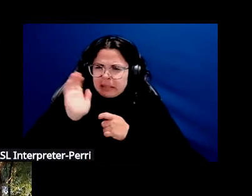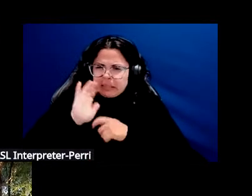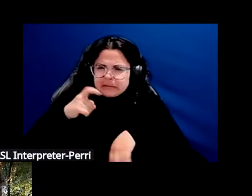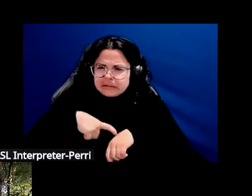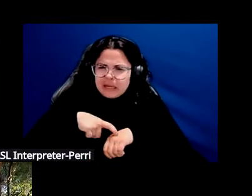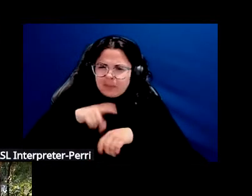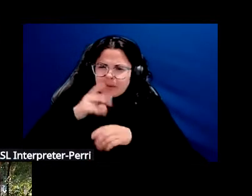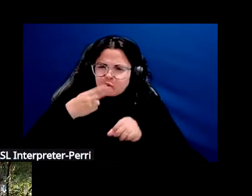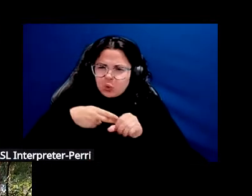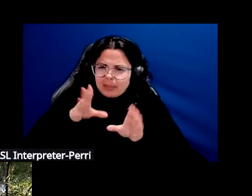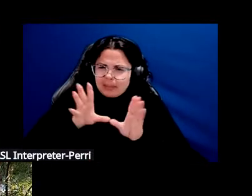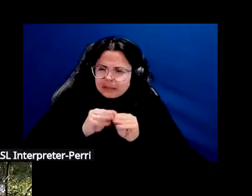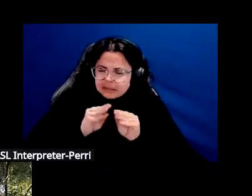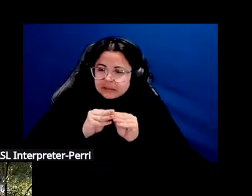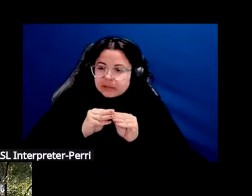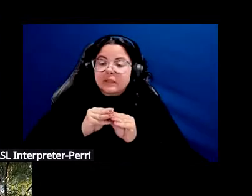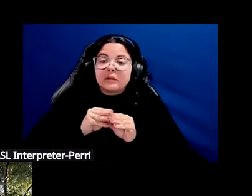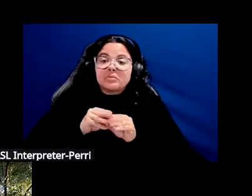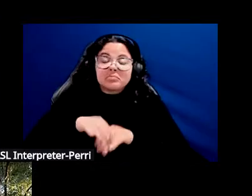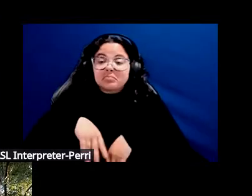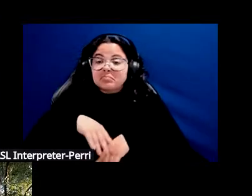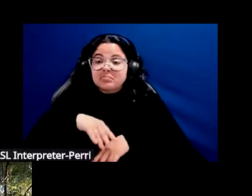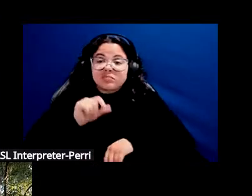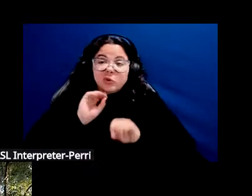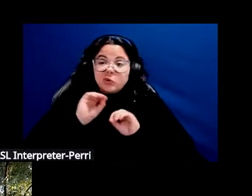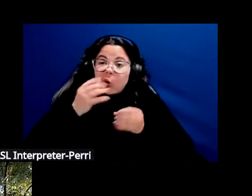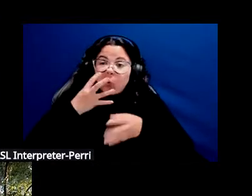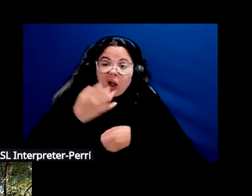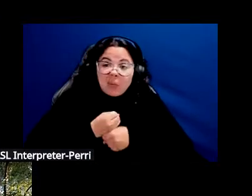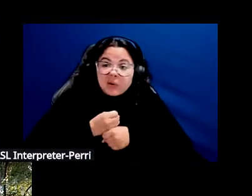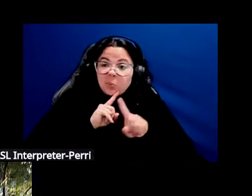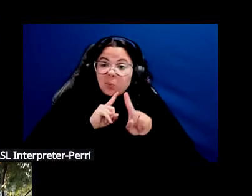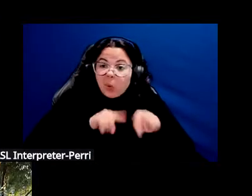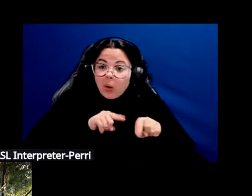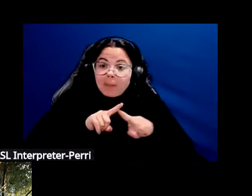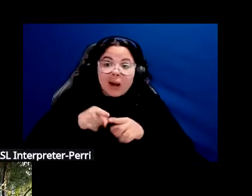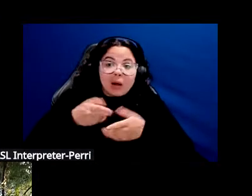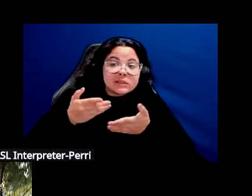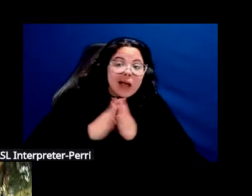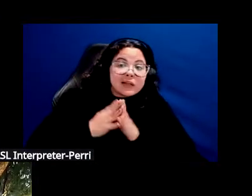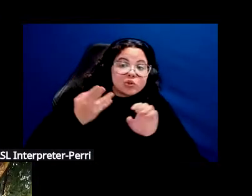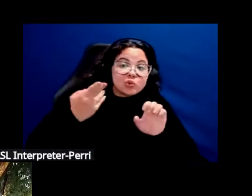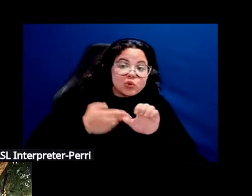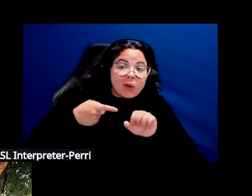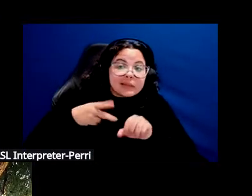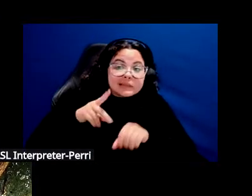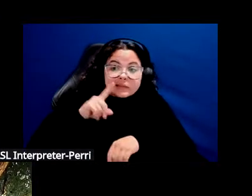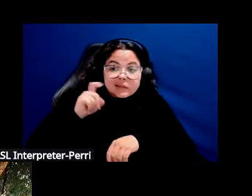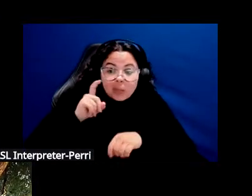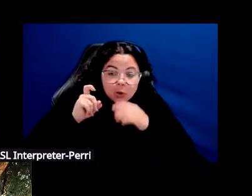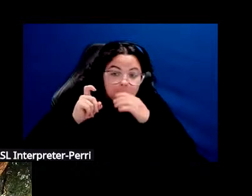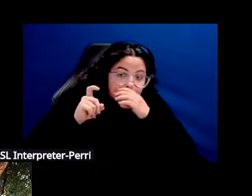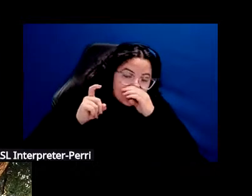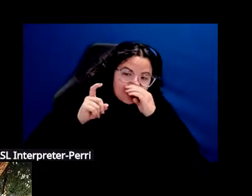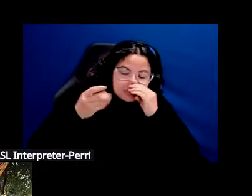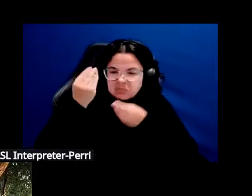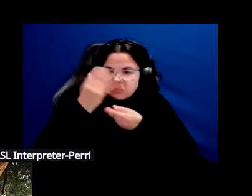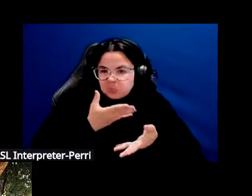all. I don't have a comprehensive report, but I was asked to join this summer and give an